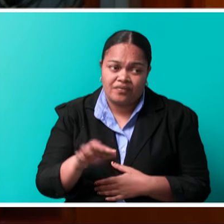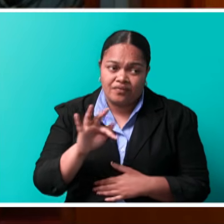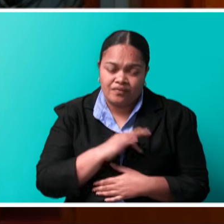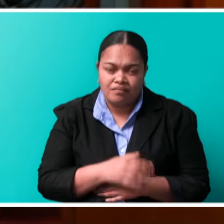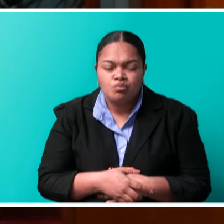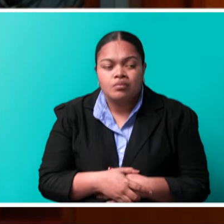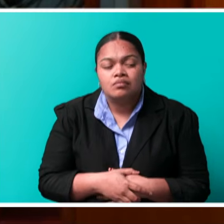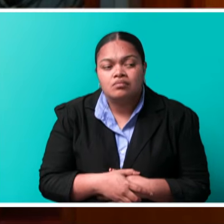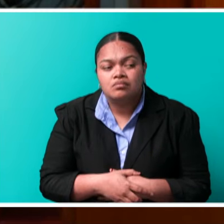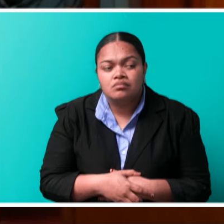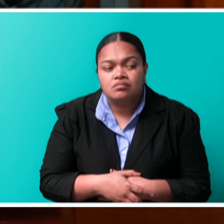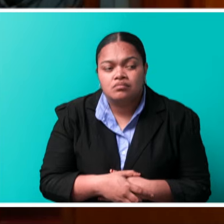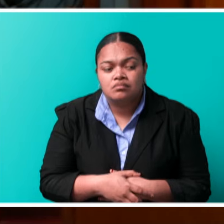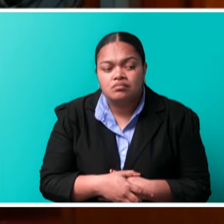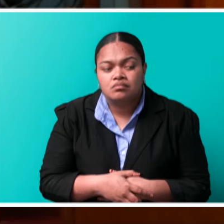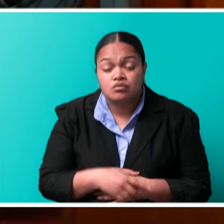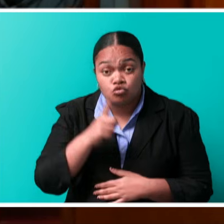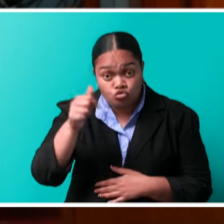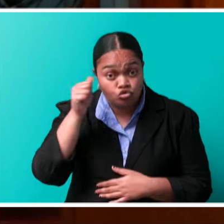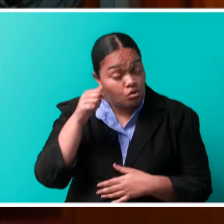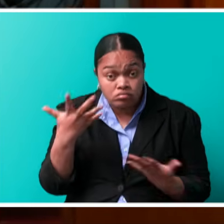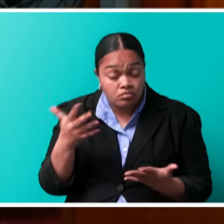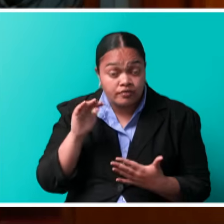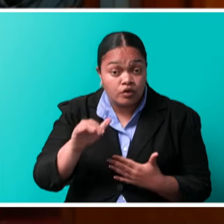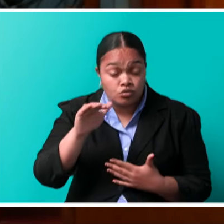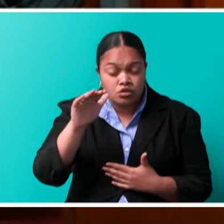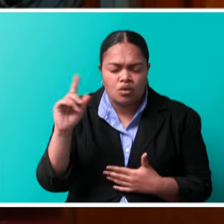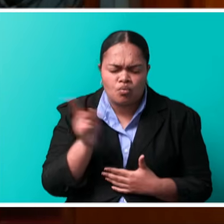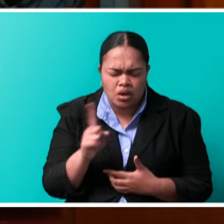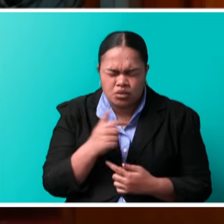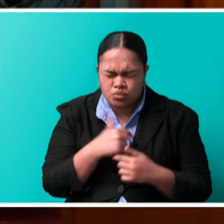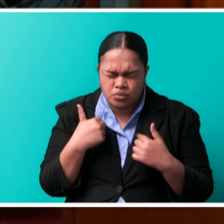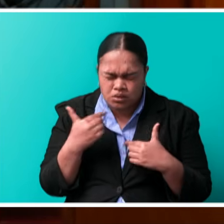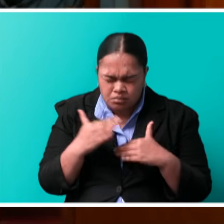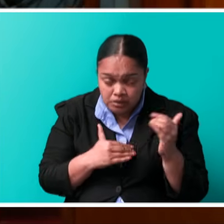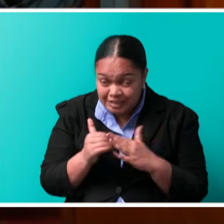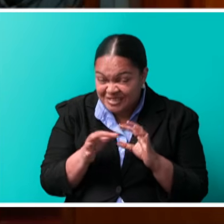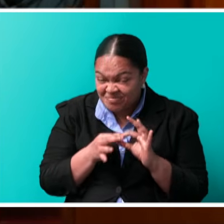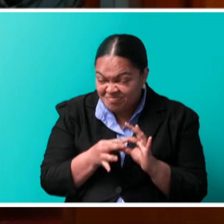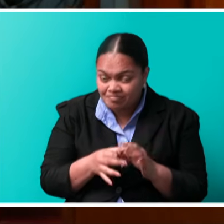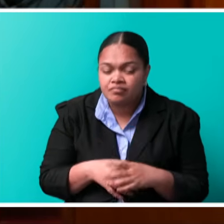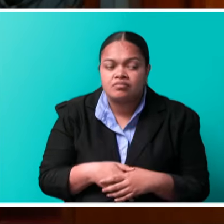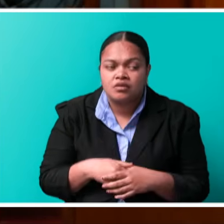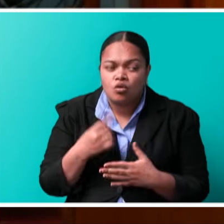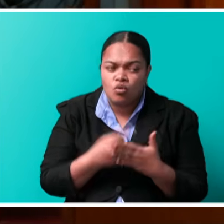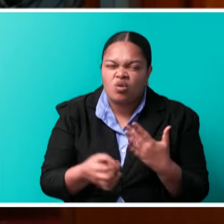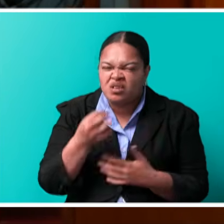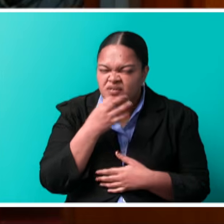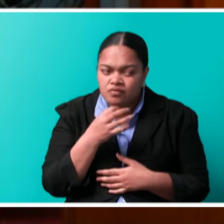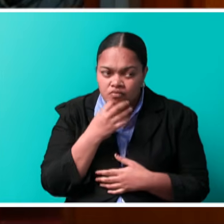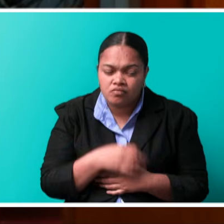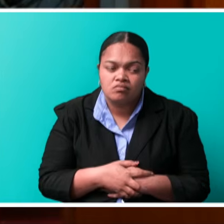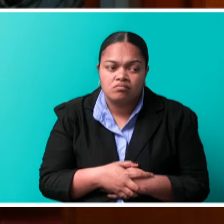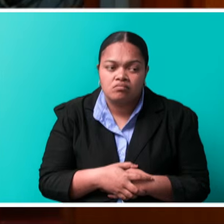daily. We know the future must be built not only for a few, but for us